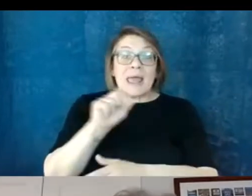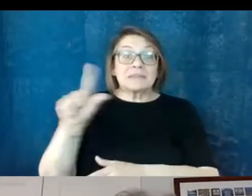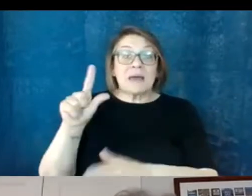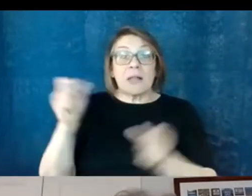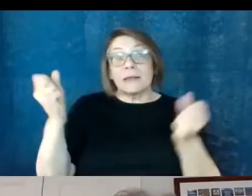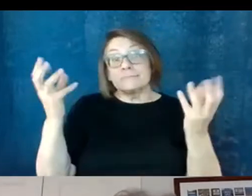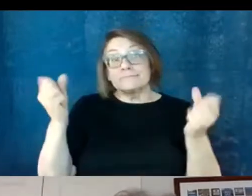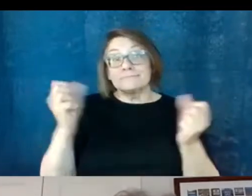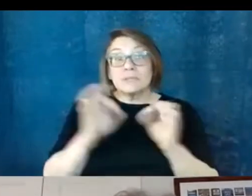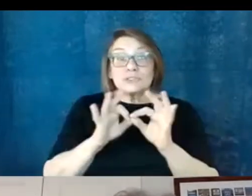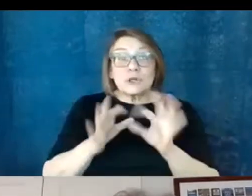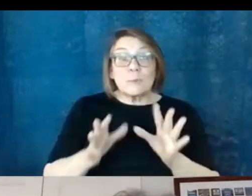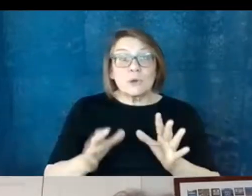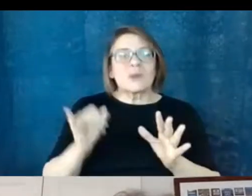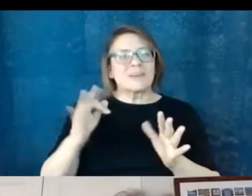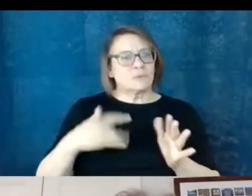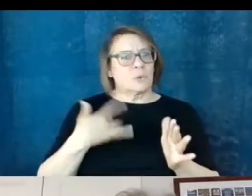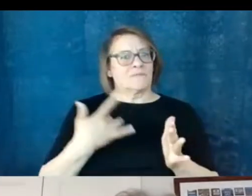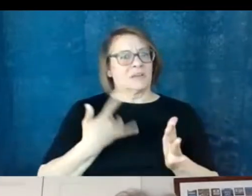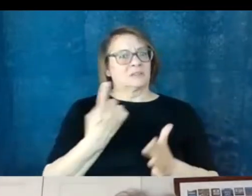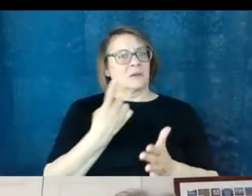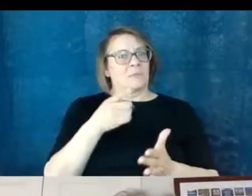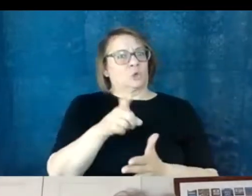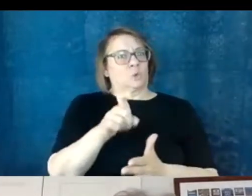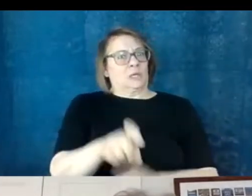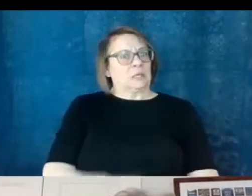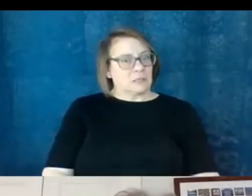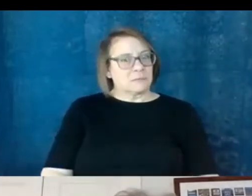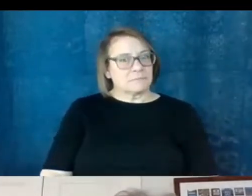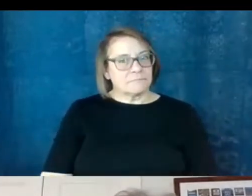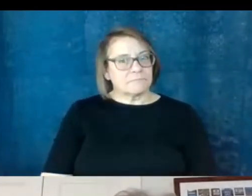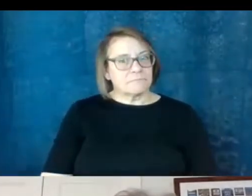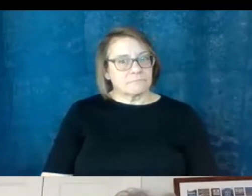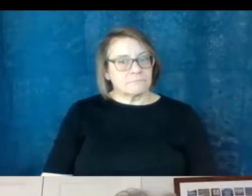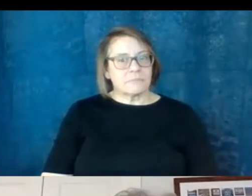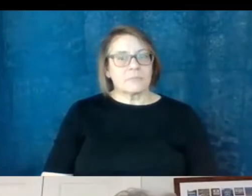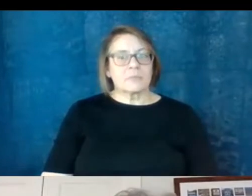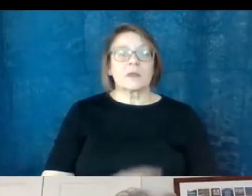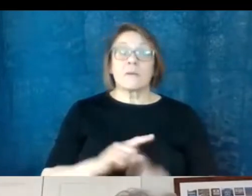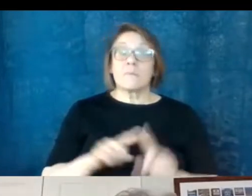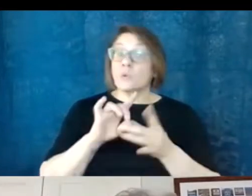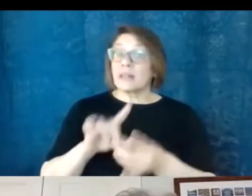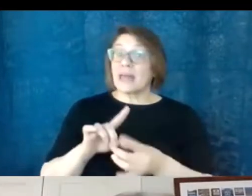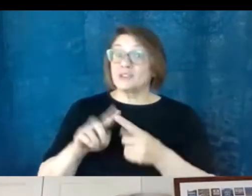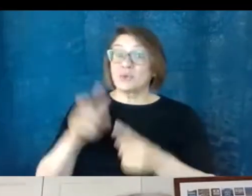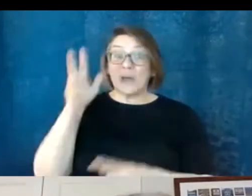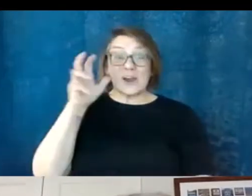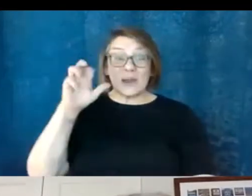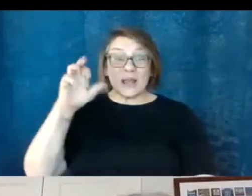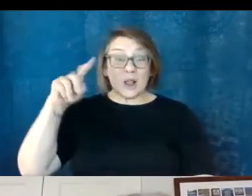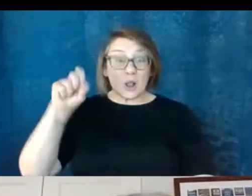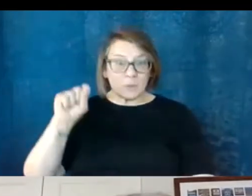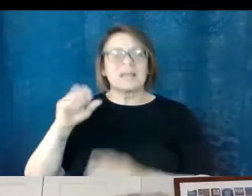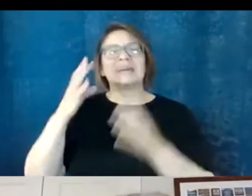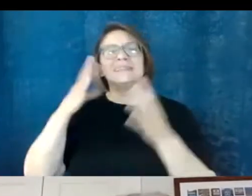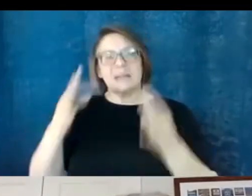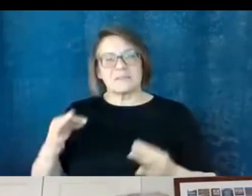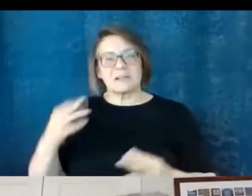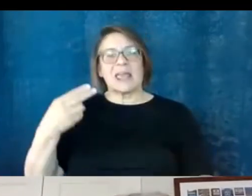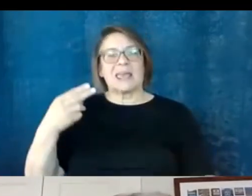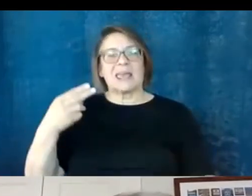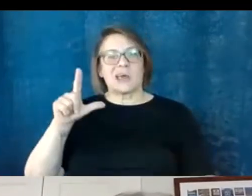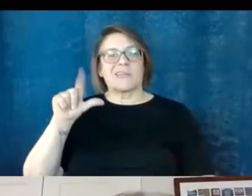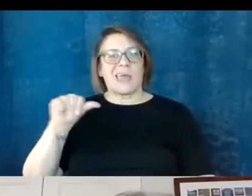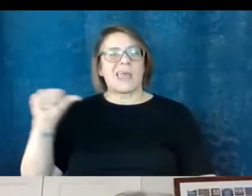interpreter if you feel that's something that can help you. So, but in terms of hearing loops, definitely HLAA.